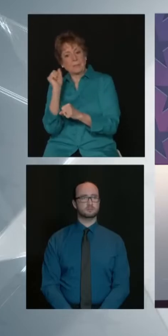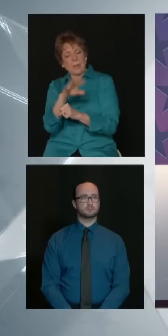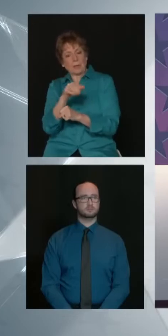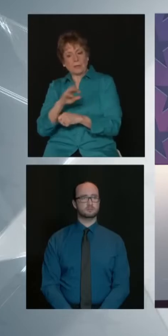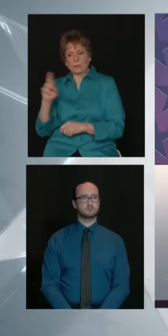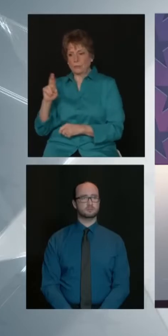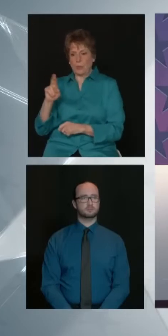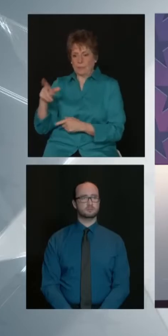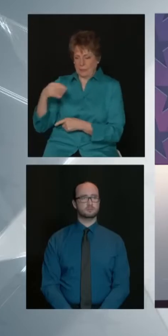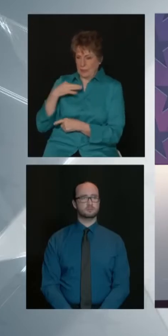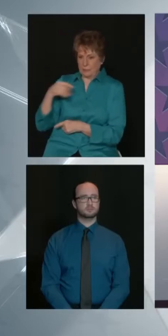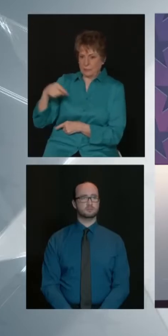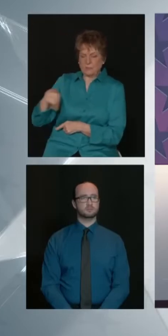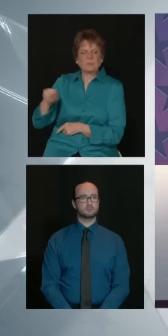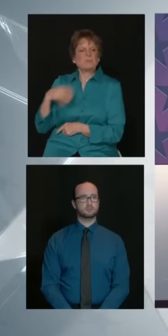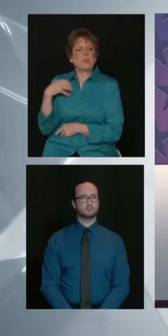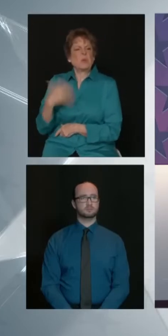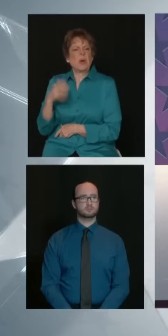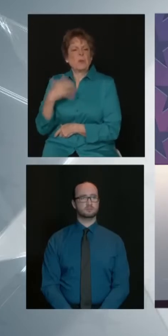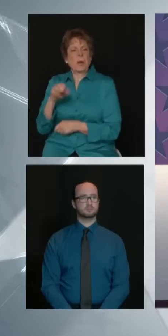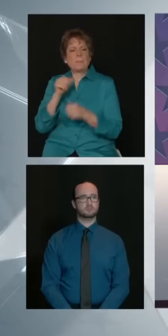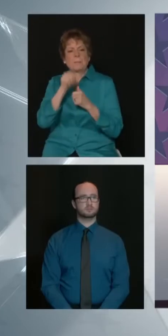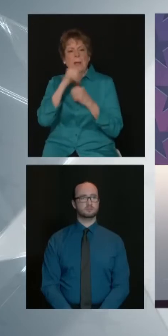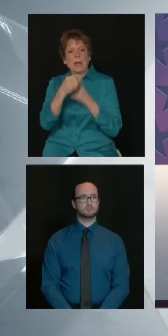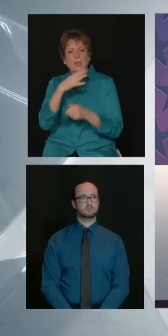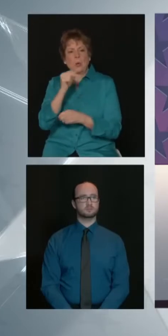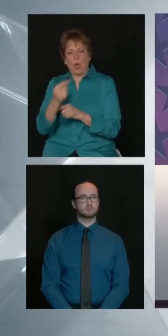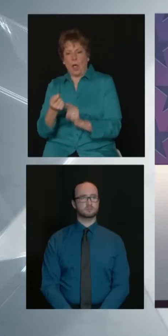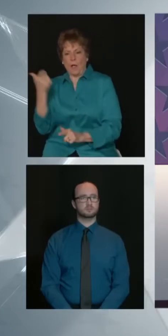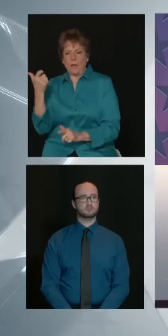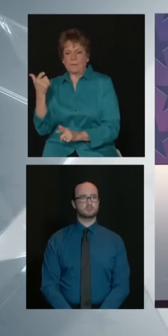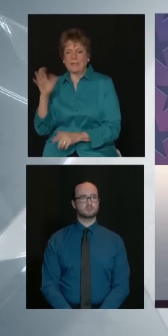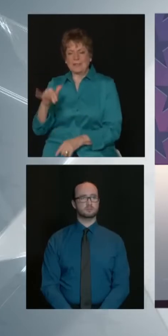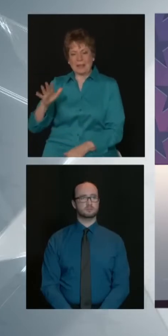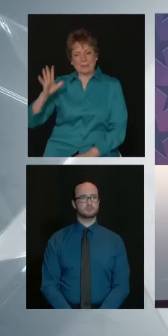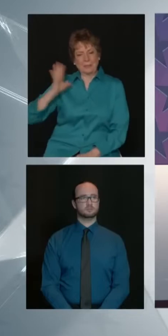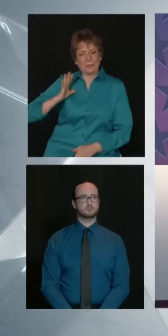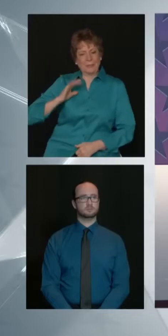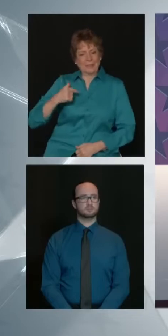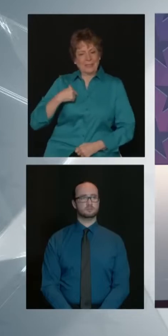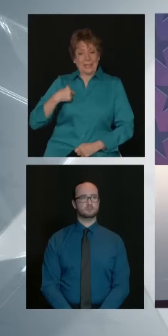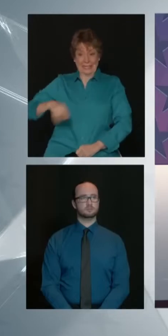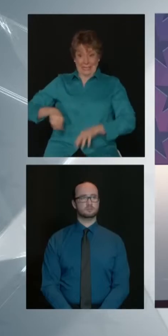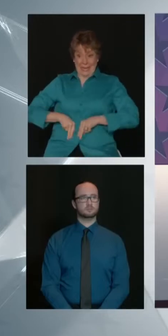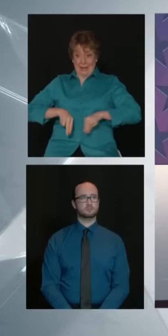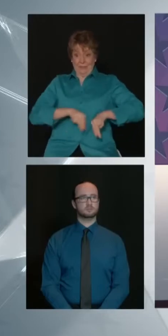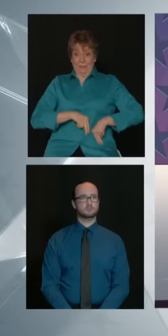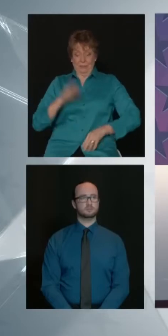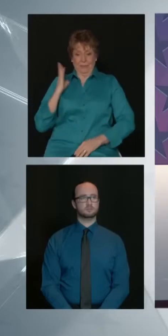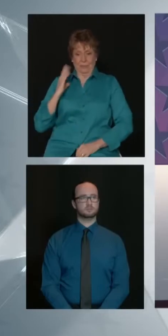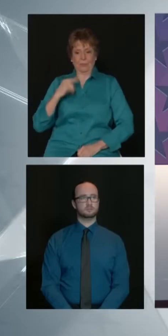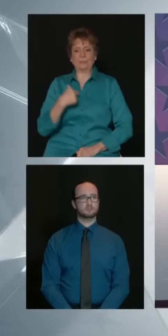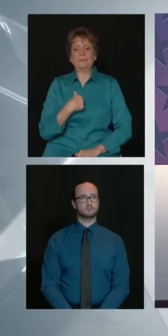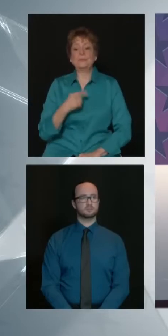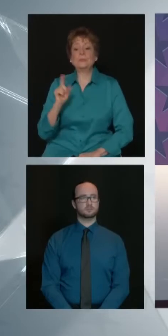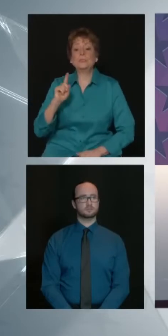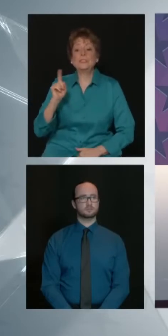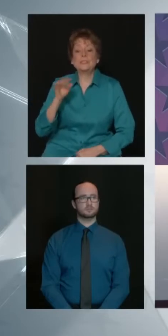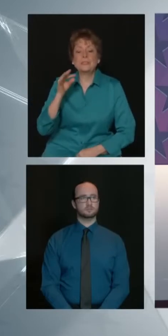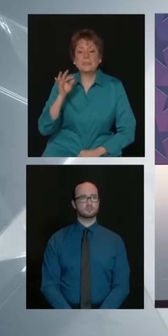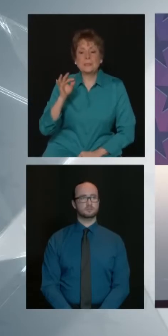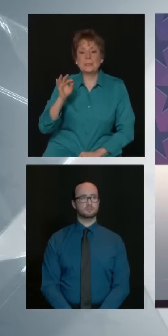Early in my Navy career, I was in the middle of the Indian Ocean, and I was able to vote in a presidential election. There's not a lot of countries you can do